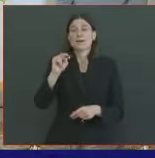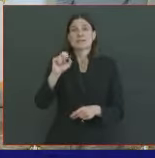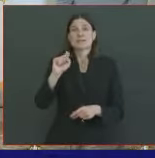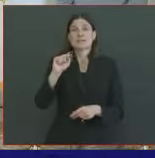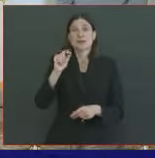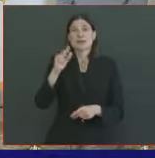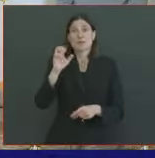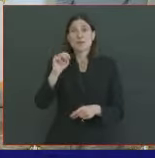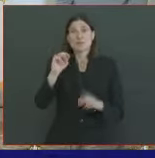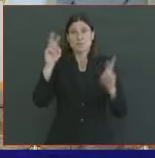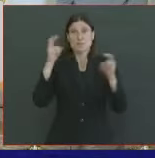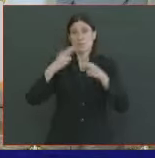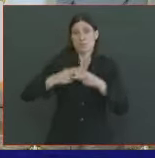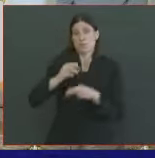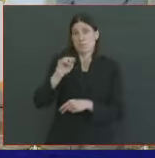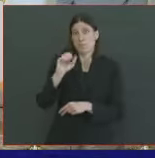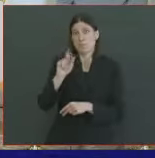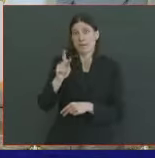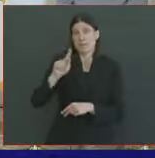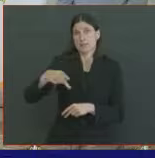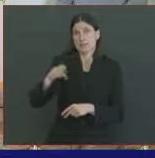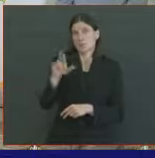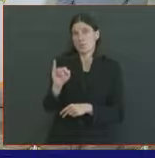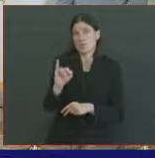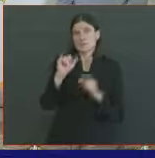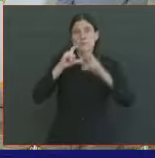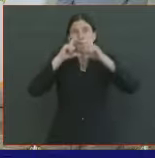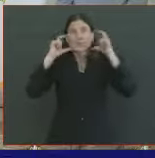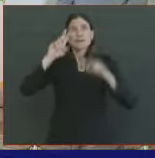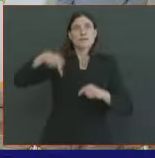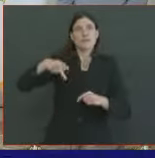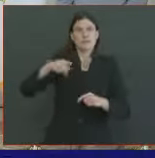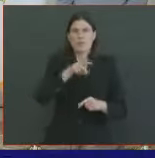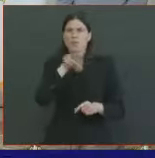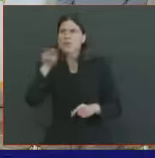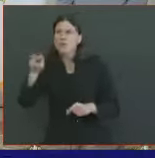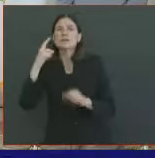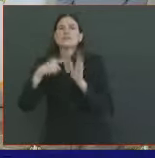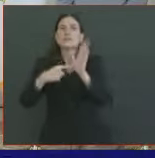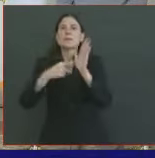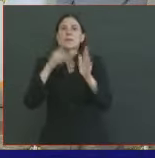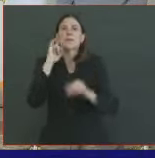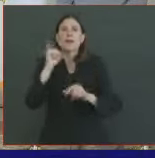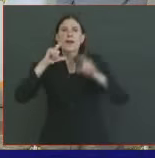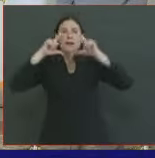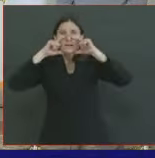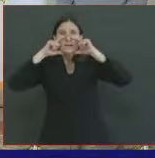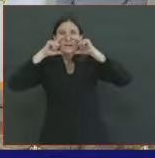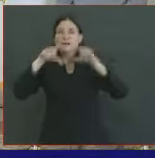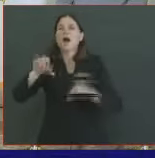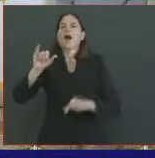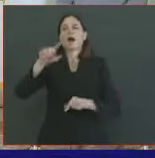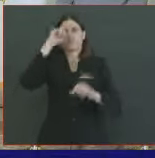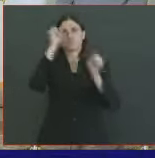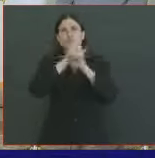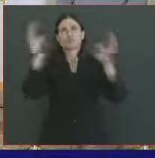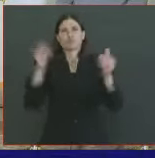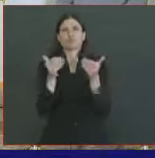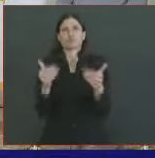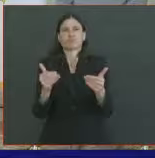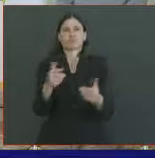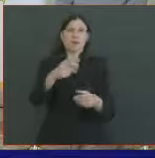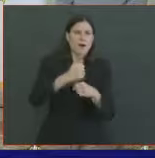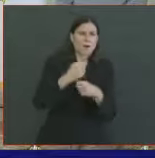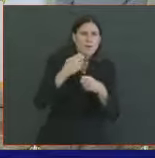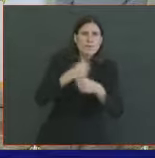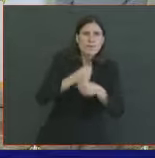also go to the Mask Up RI Instagram account. There's some excellent images, Mask Up RI Instagram